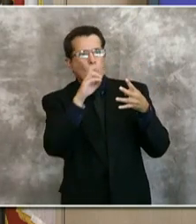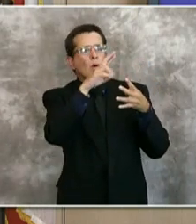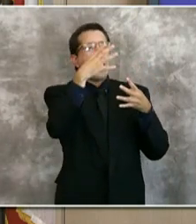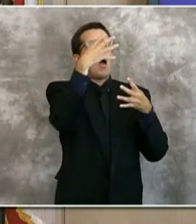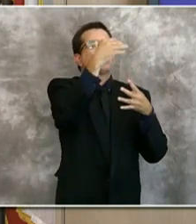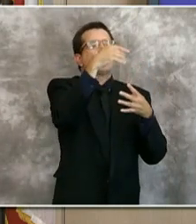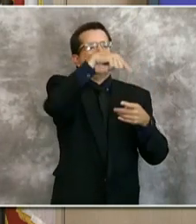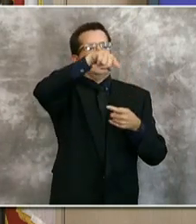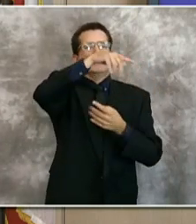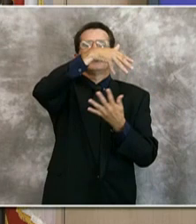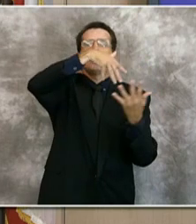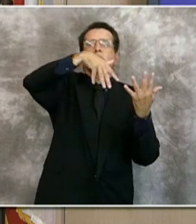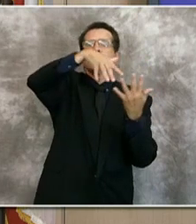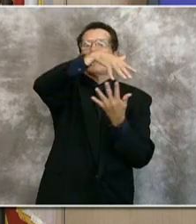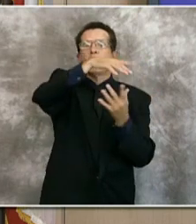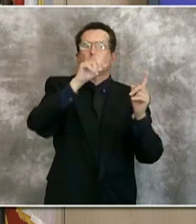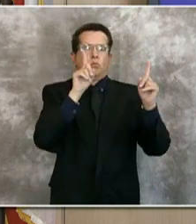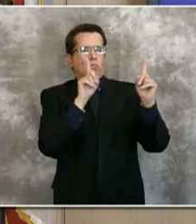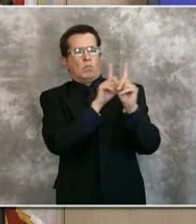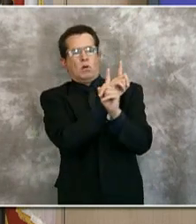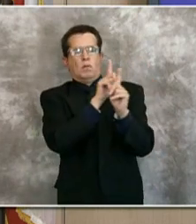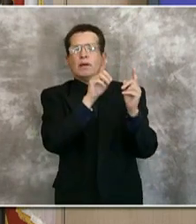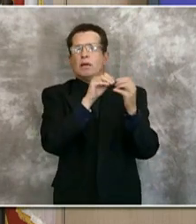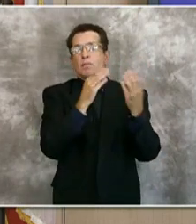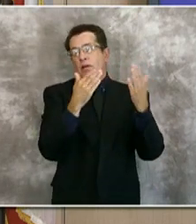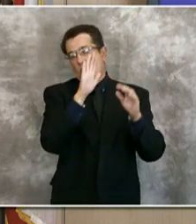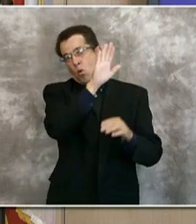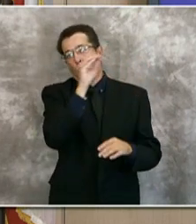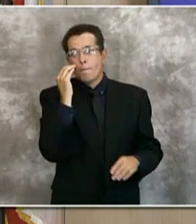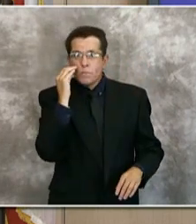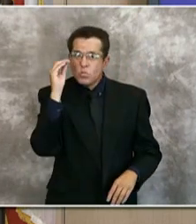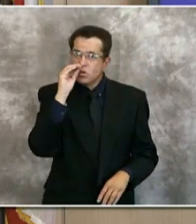they're socializing together in the home environments